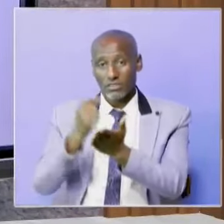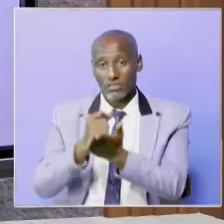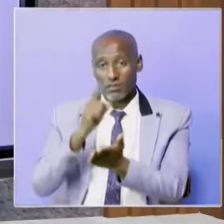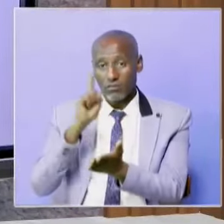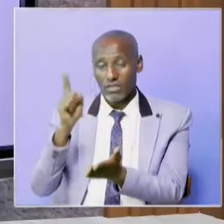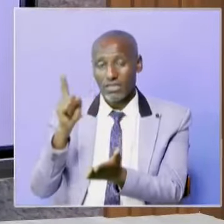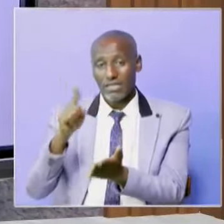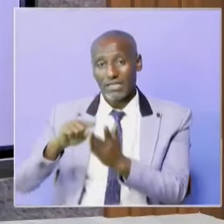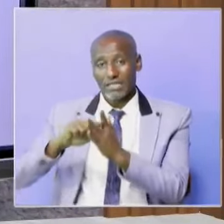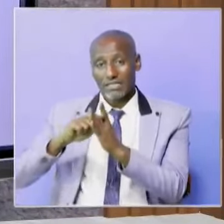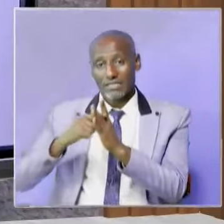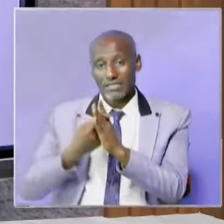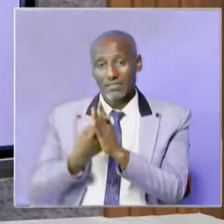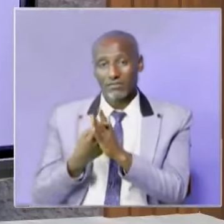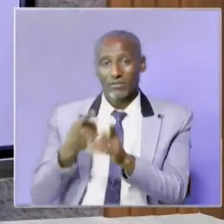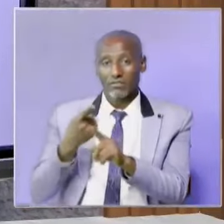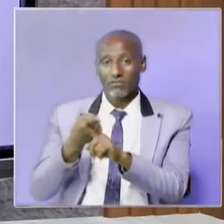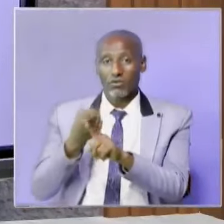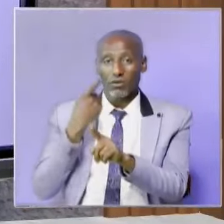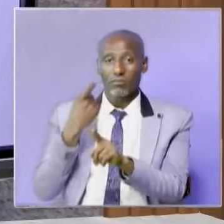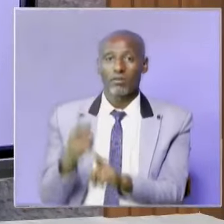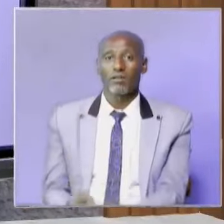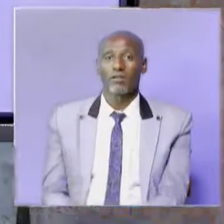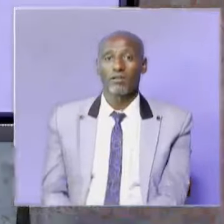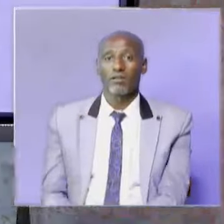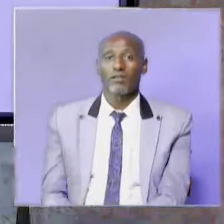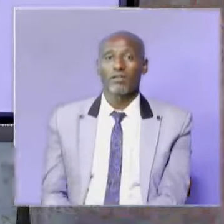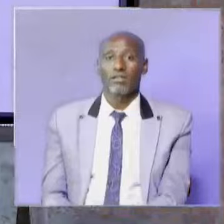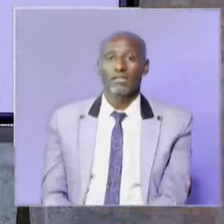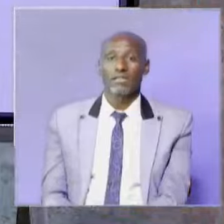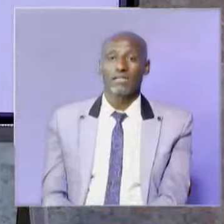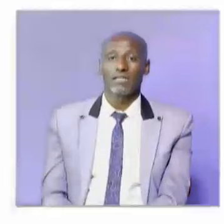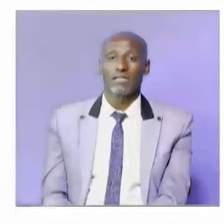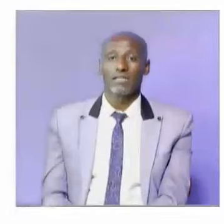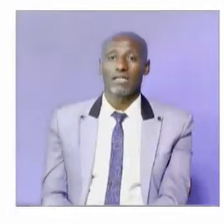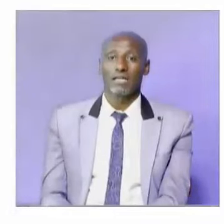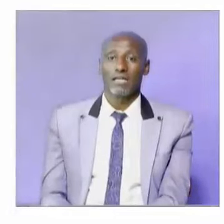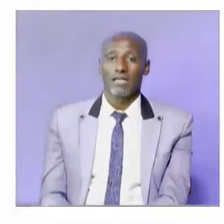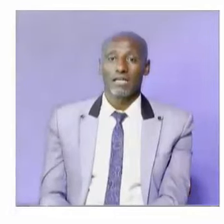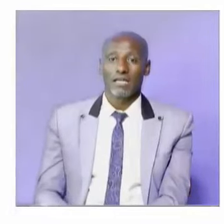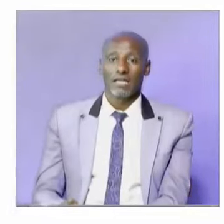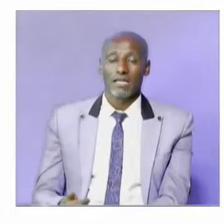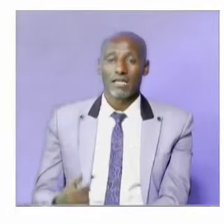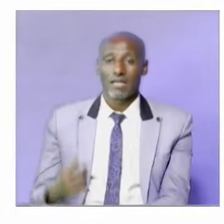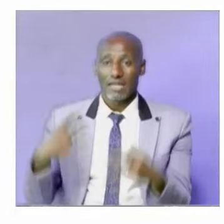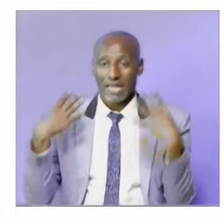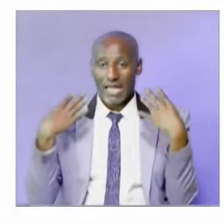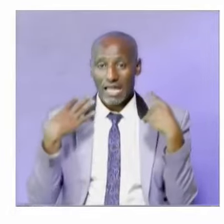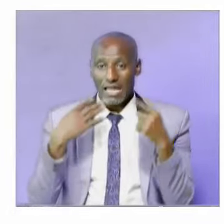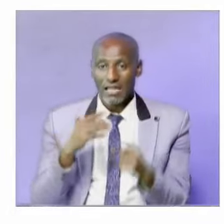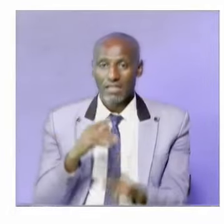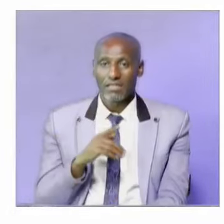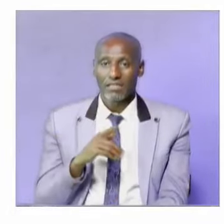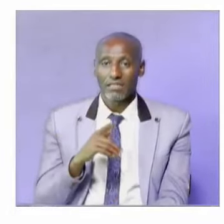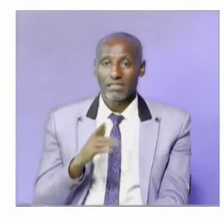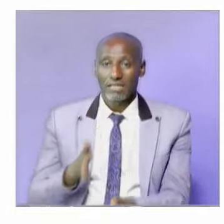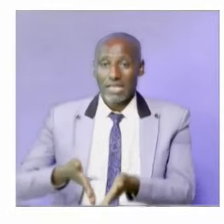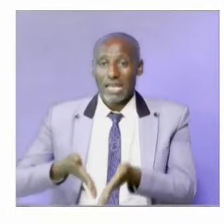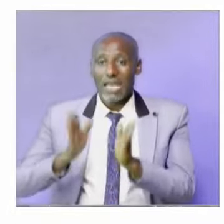someone, you have to start from. We have to start from what? Let me introduce.